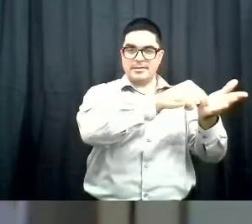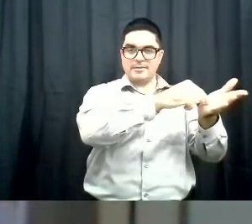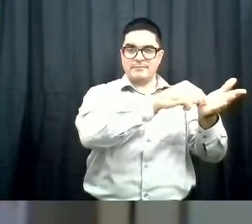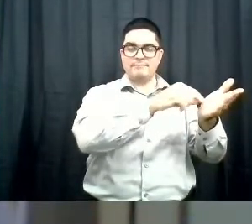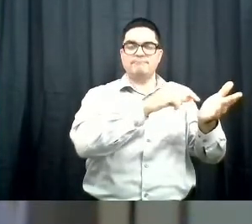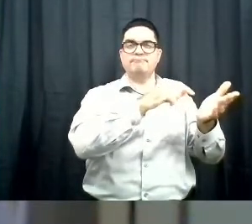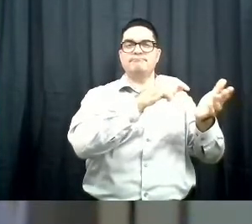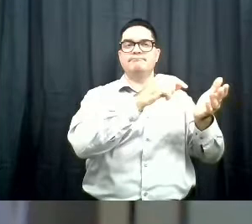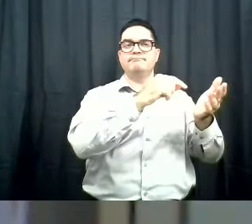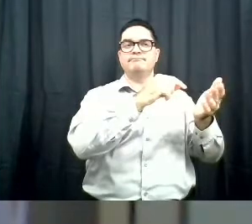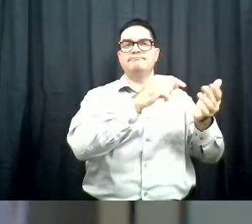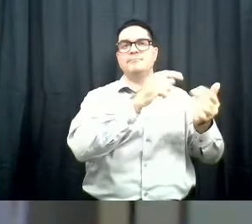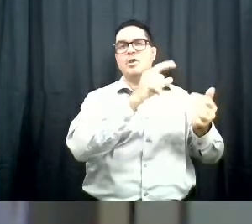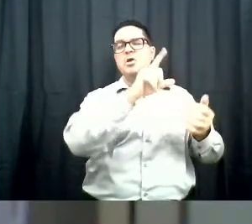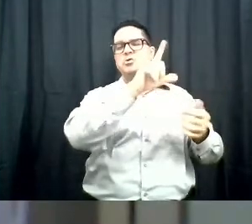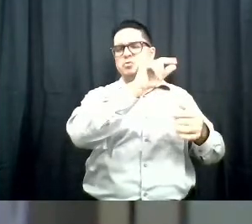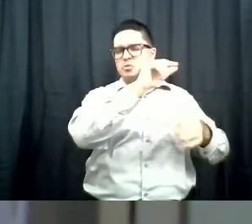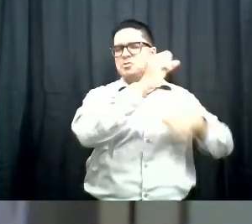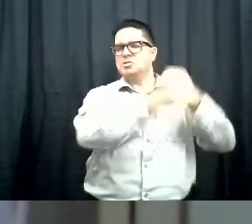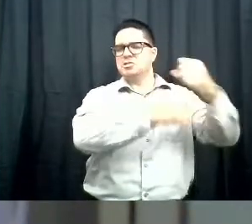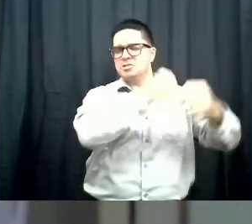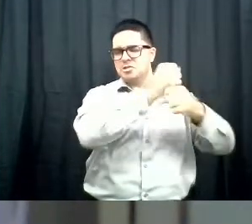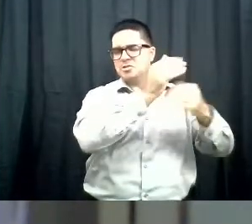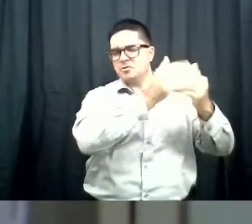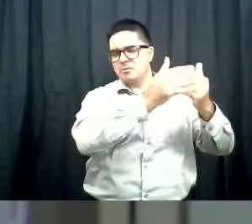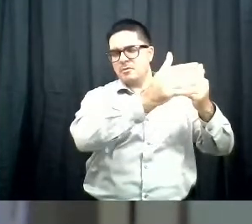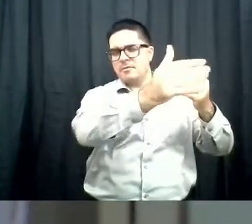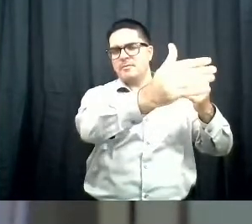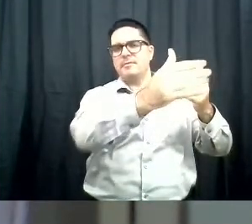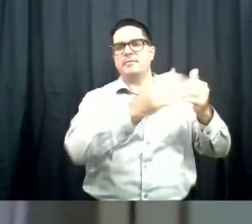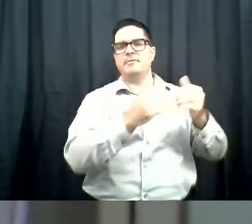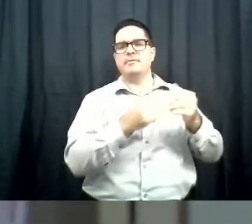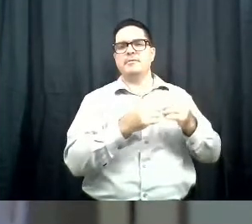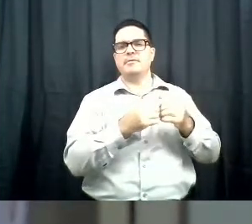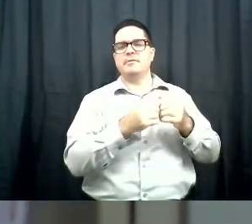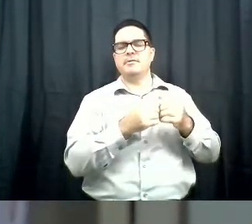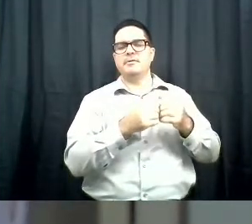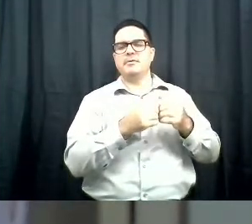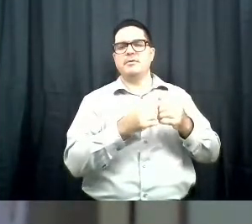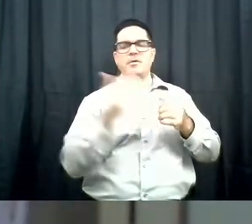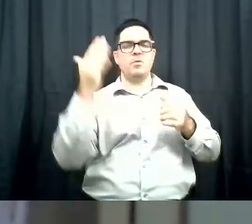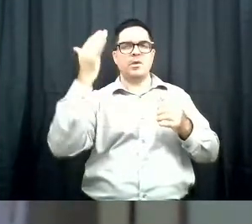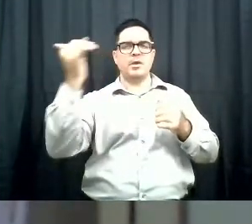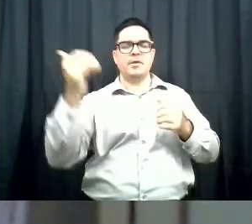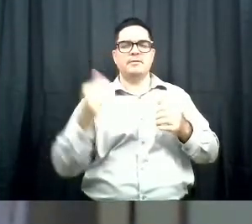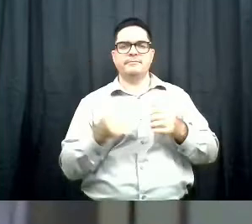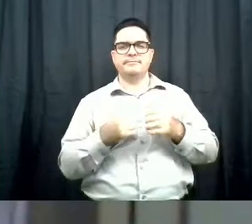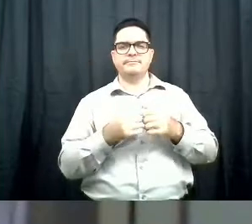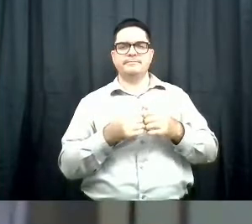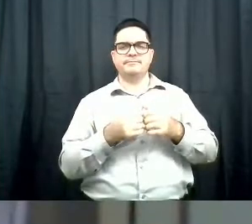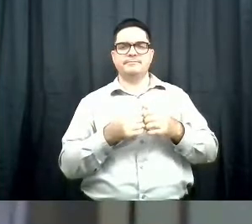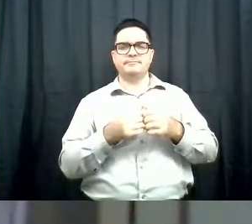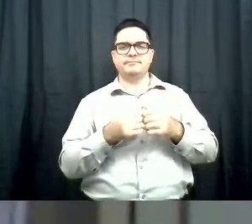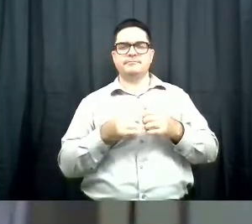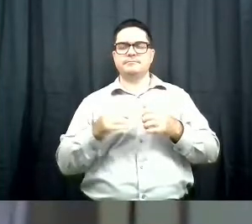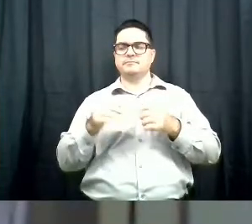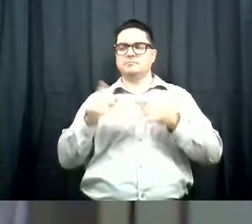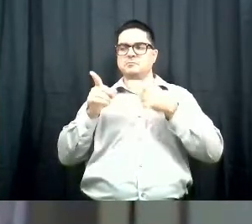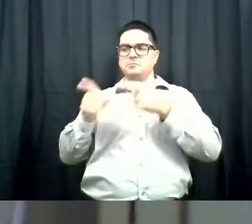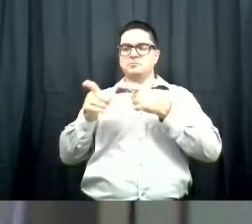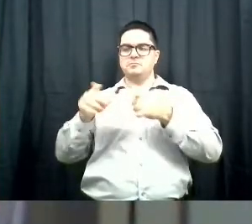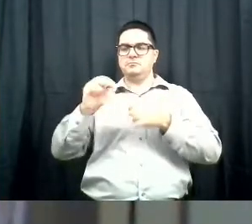years based on a contingent and uncertain level of Medicaid funding. It's